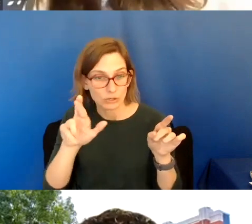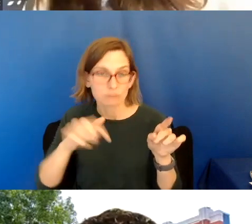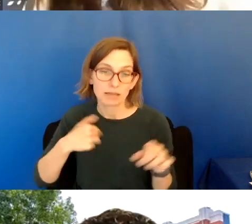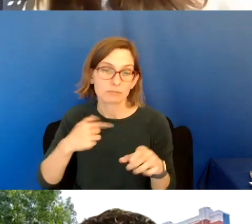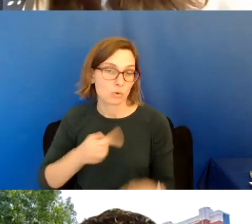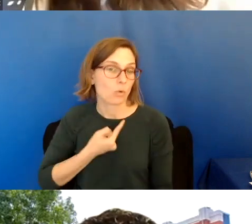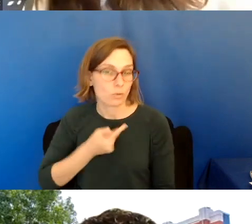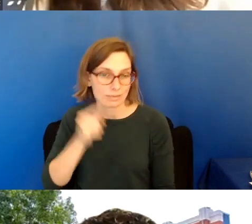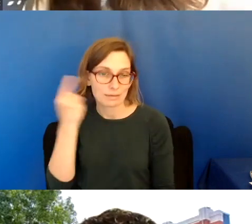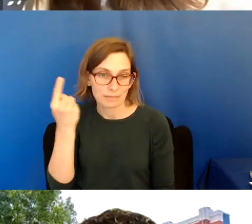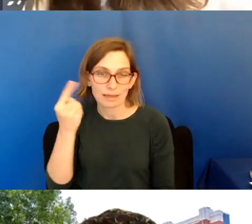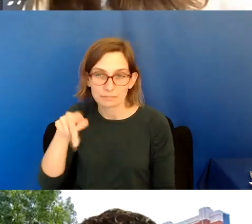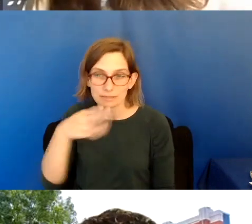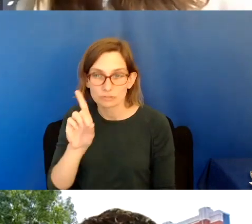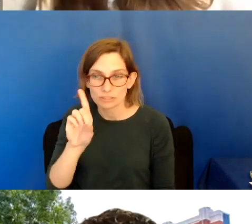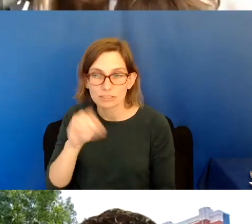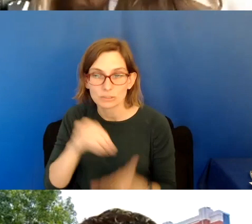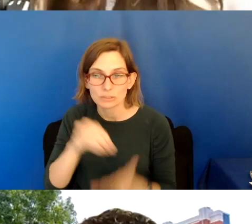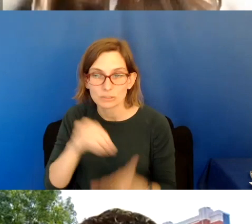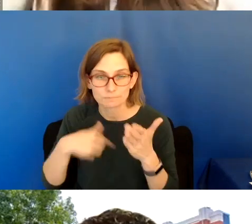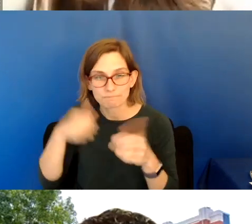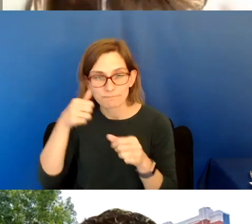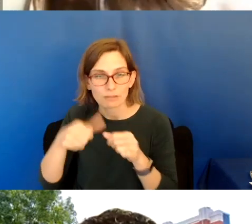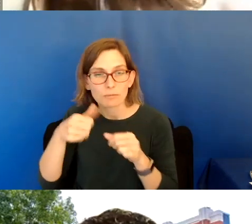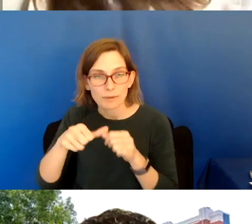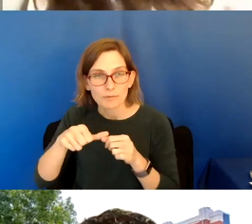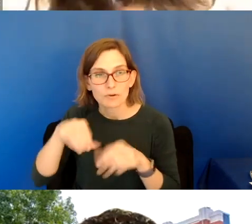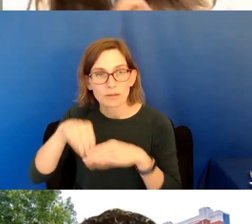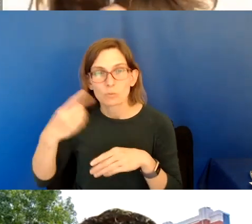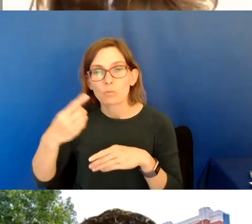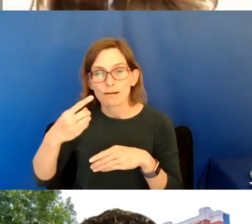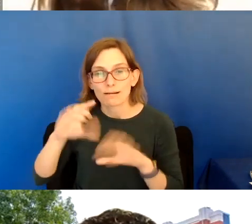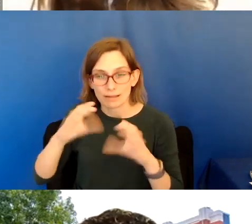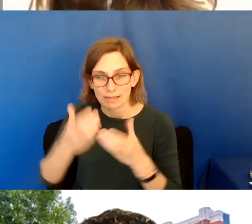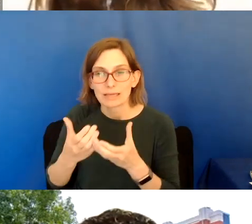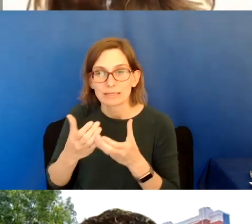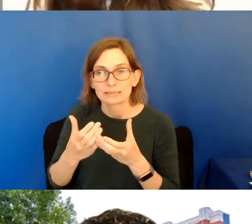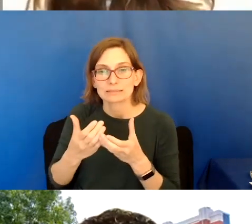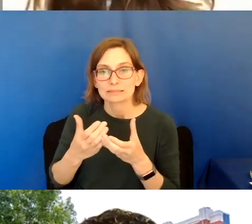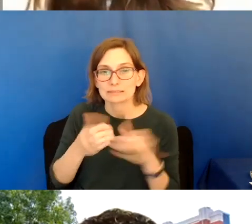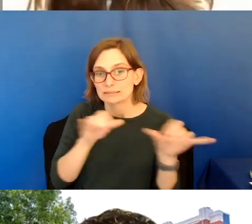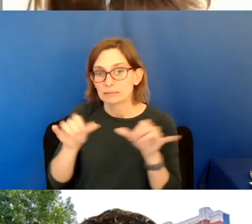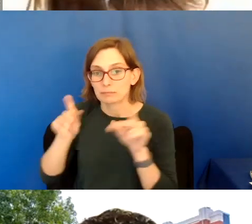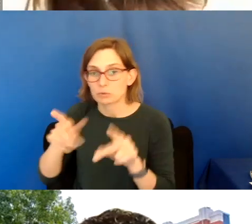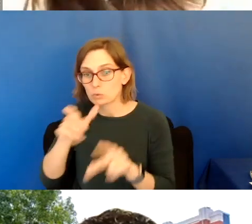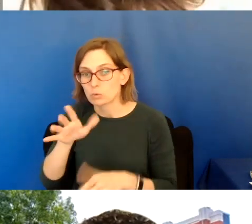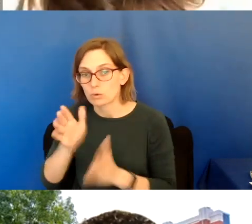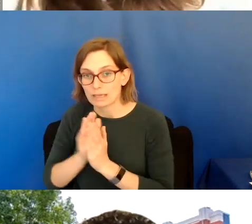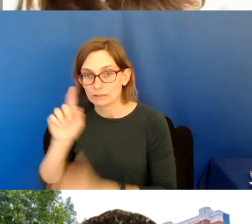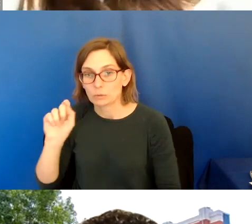PhD student. And I remember being in a class where, similarly to the person that answered or that asked this